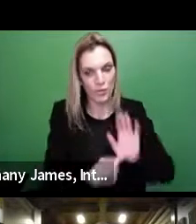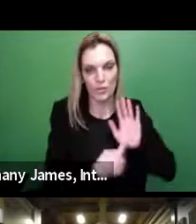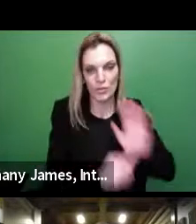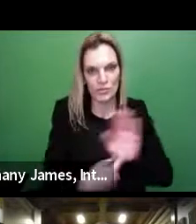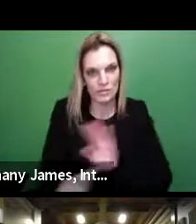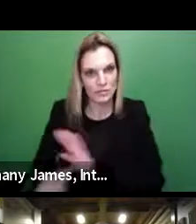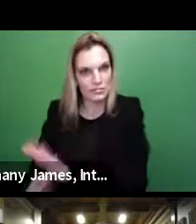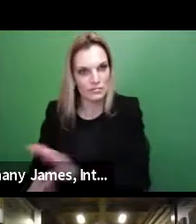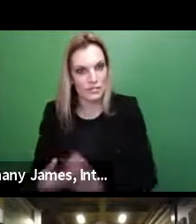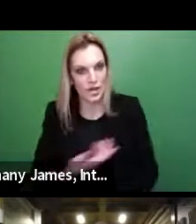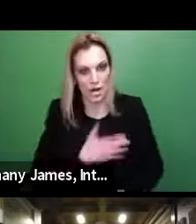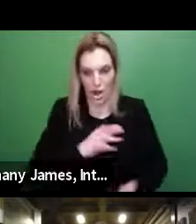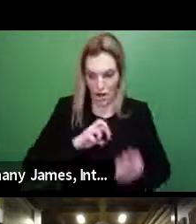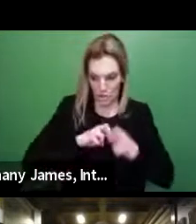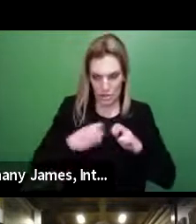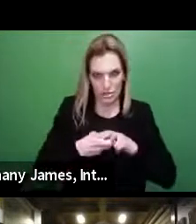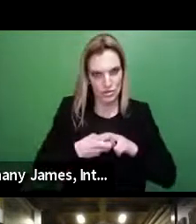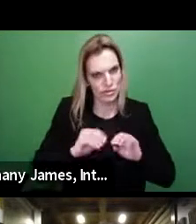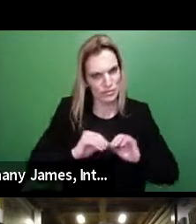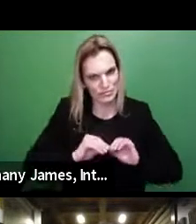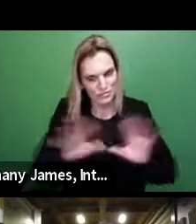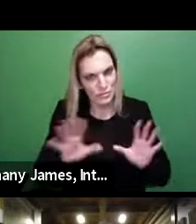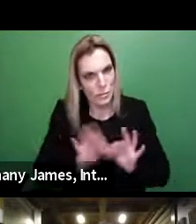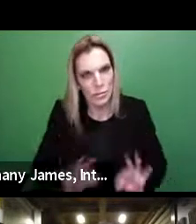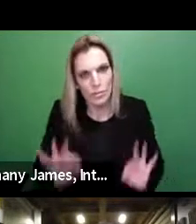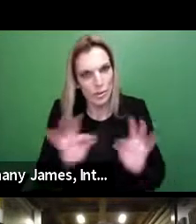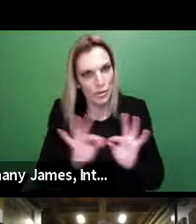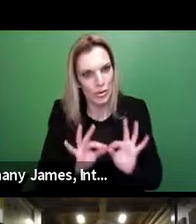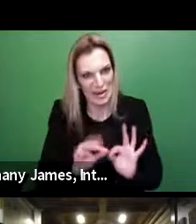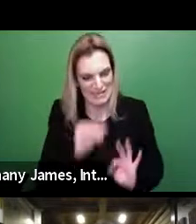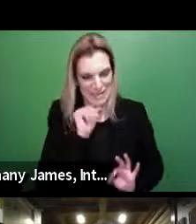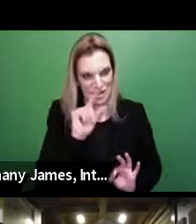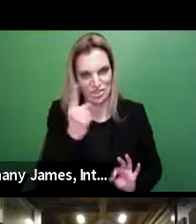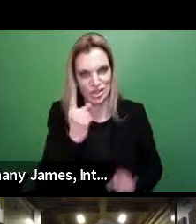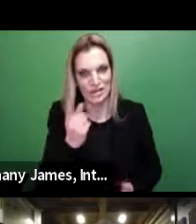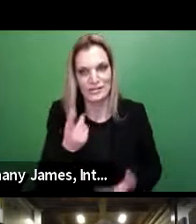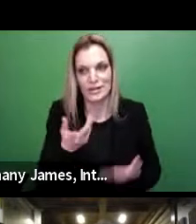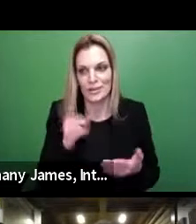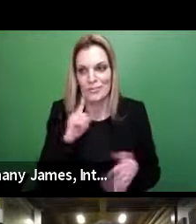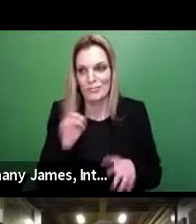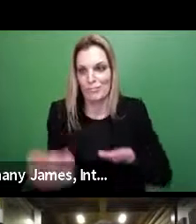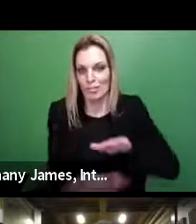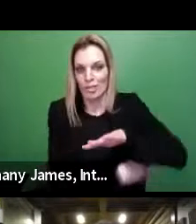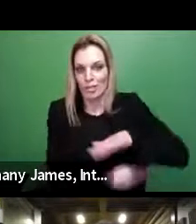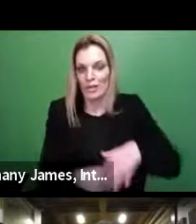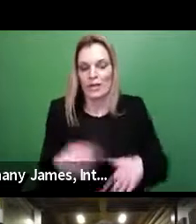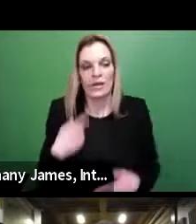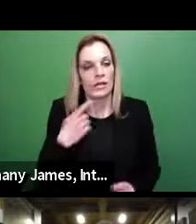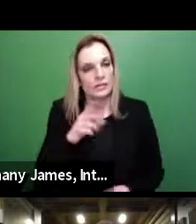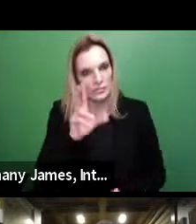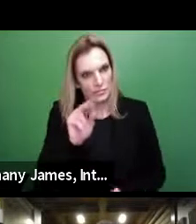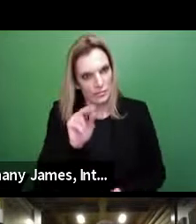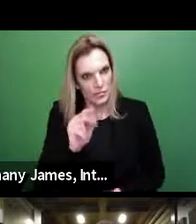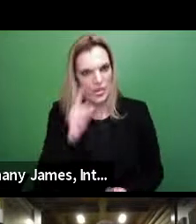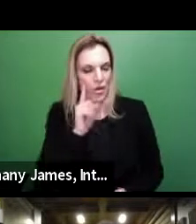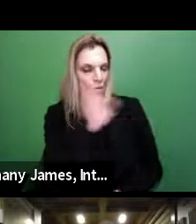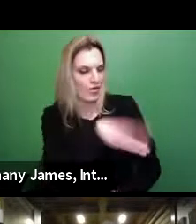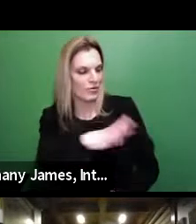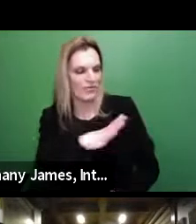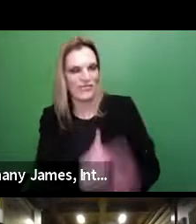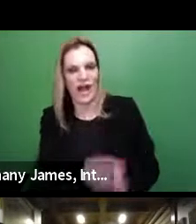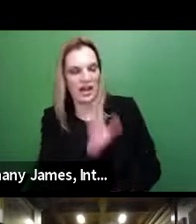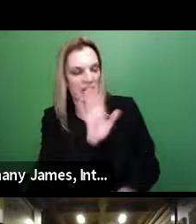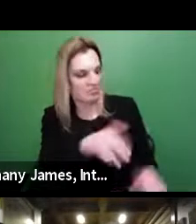our issues are seen and exposed, and we're not just washed in this model minority myth that we're fine and, you know, we're all